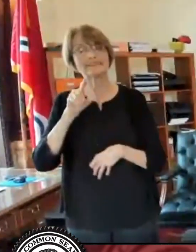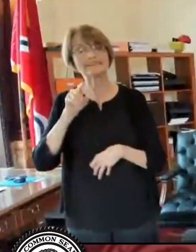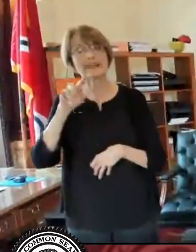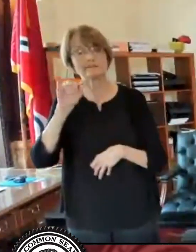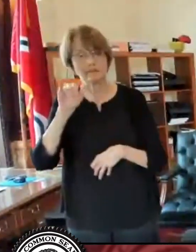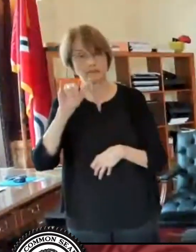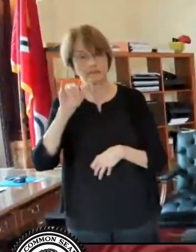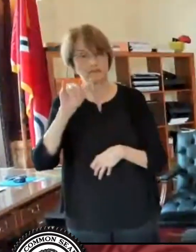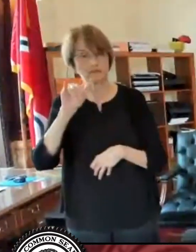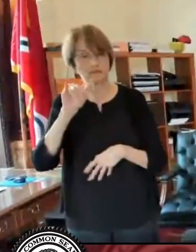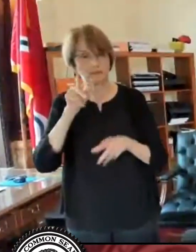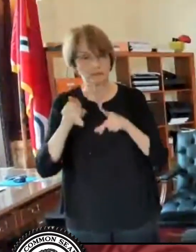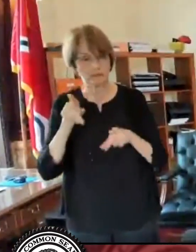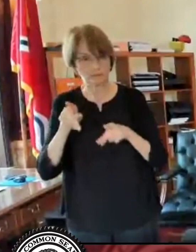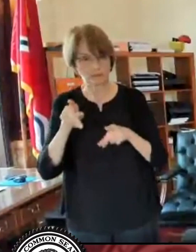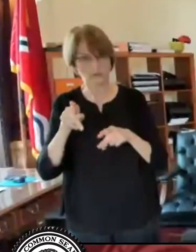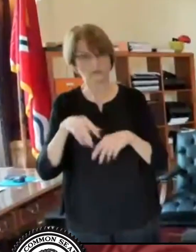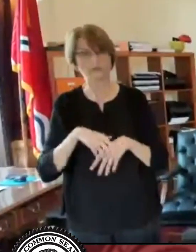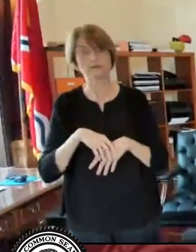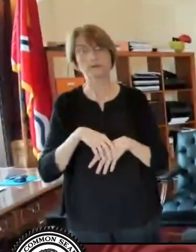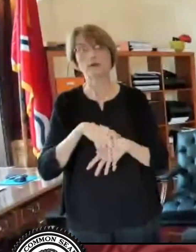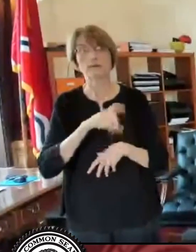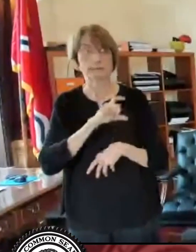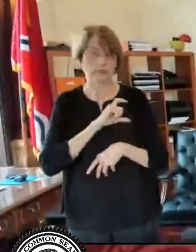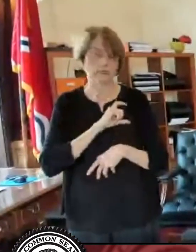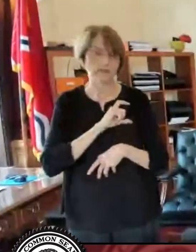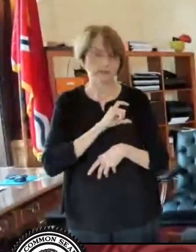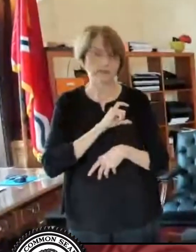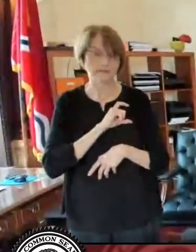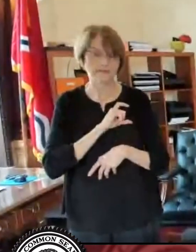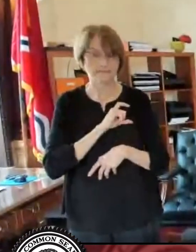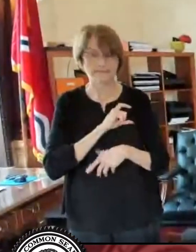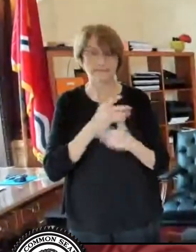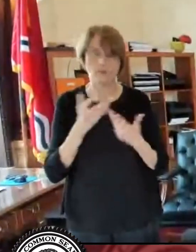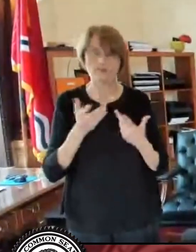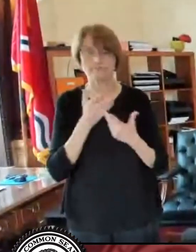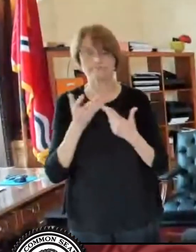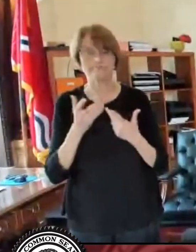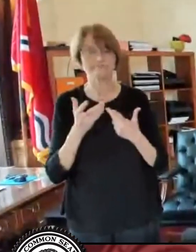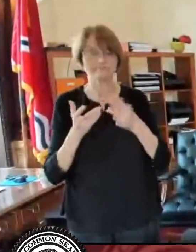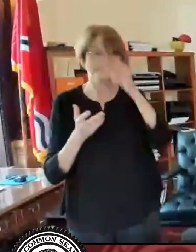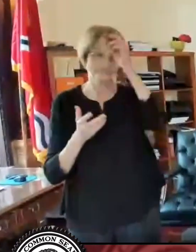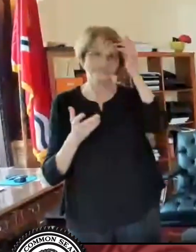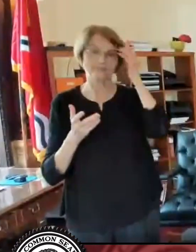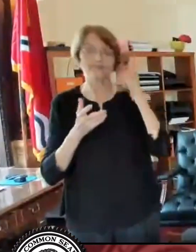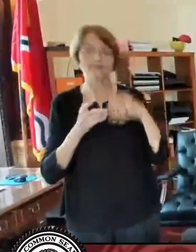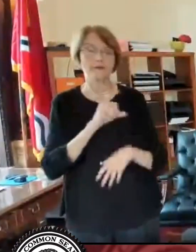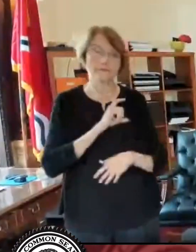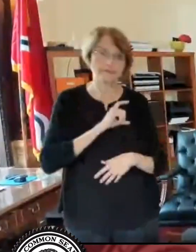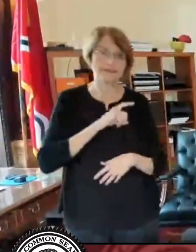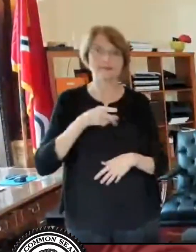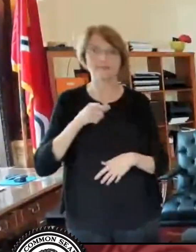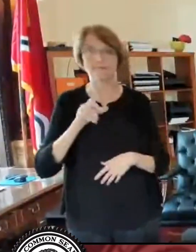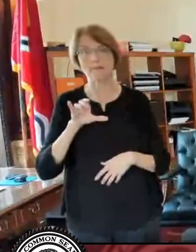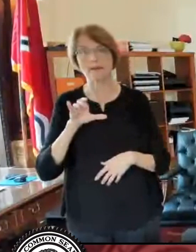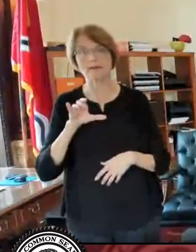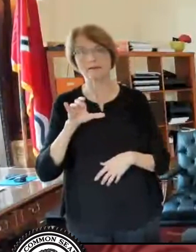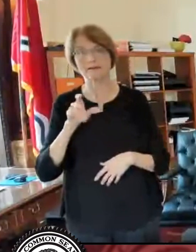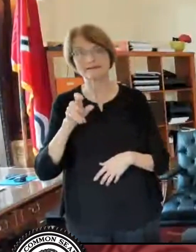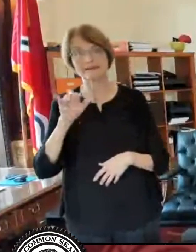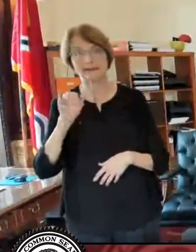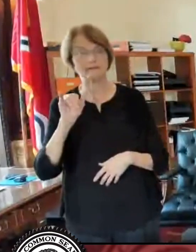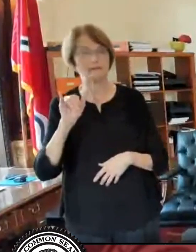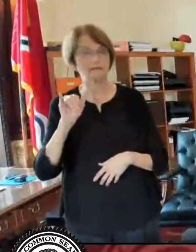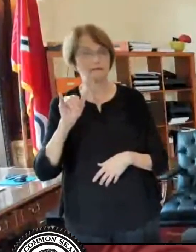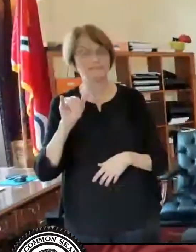personnel and police officers who are also public safety, but they define them slightly differently. And so